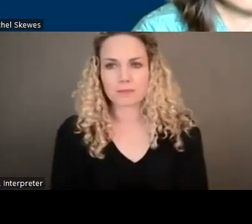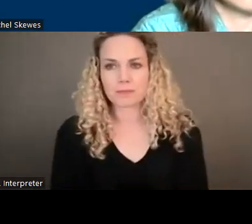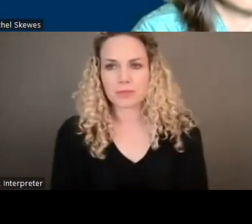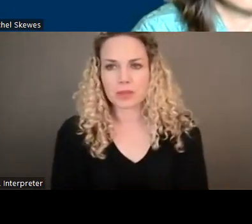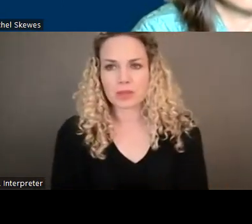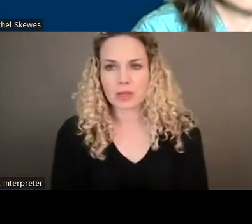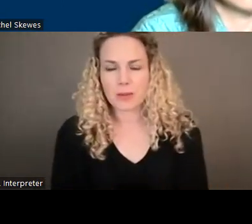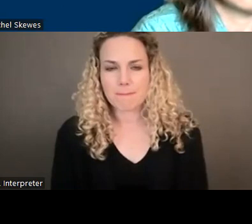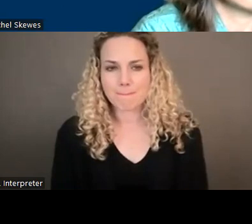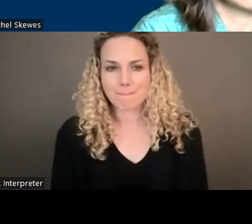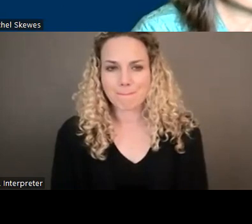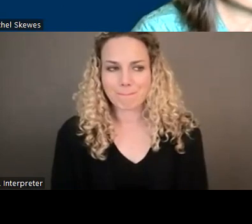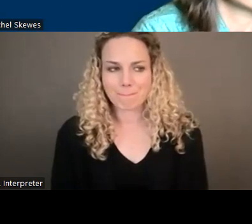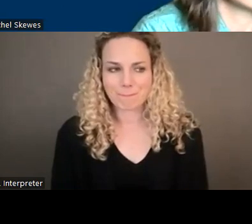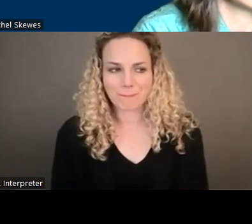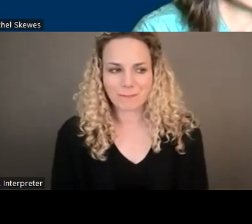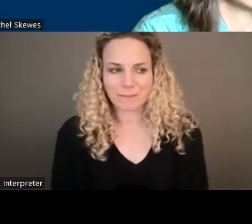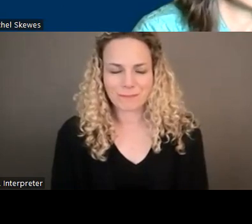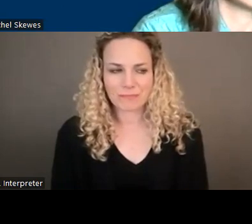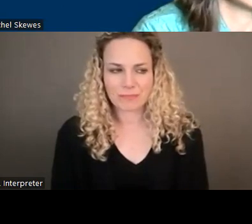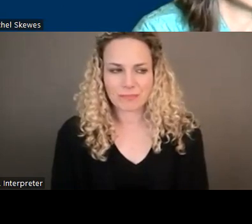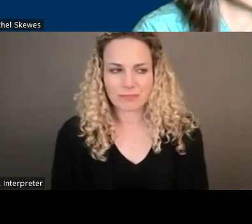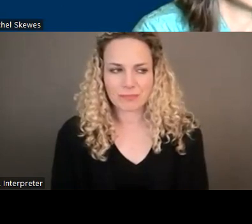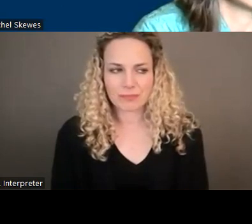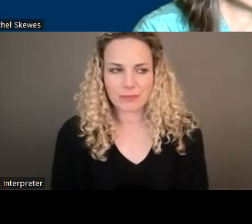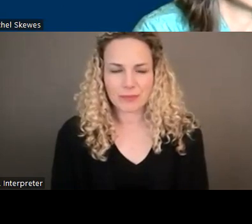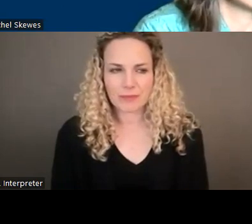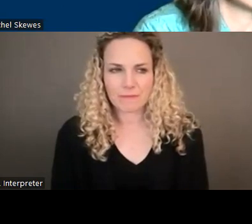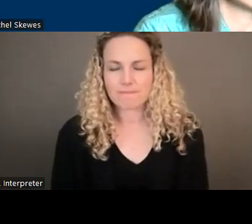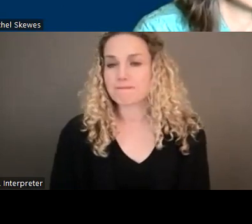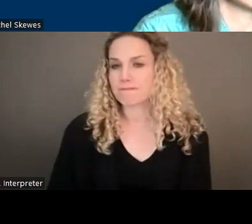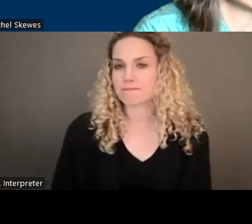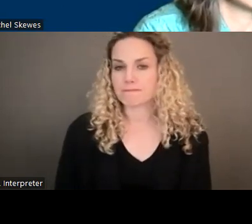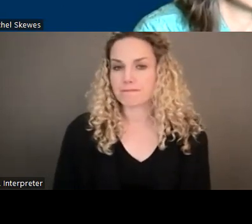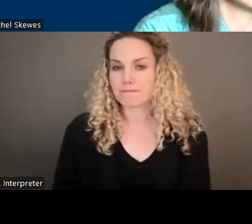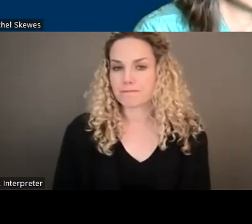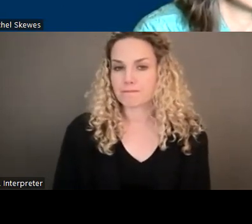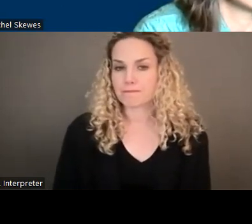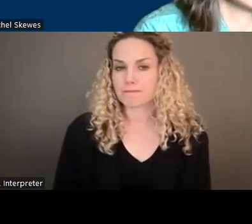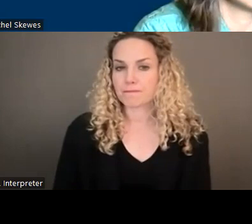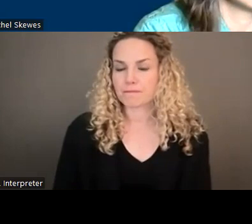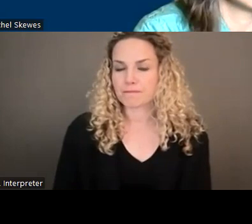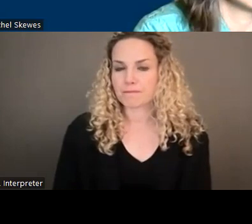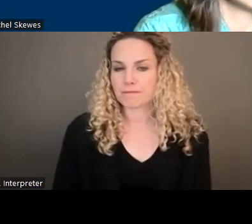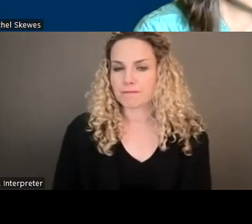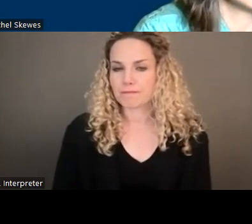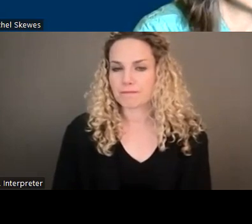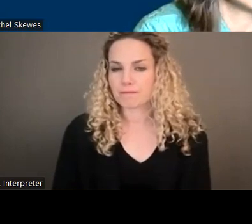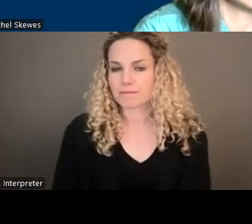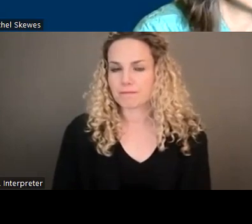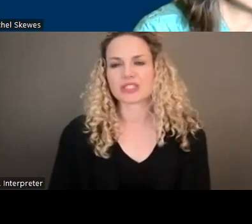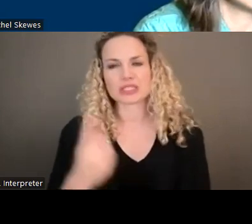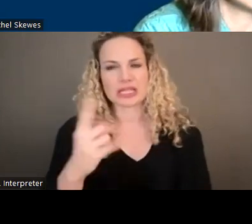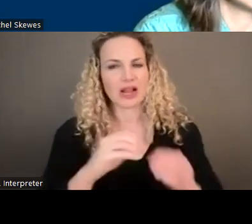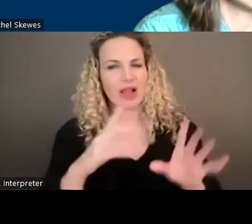¿Cómo? ¿Cuál es el que queda ahorita? El de ARPA. Ah, ok. Sí, Sí, eso el otro quería ya terminó.